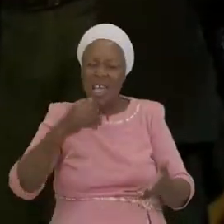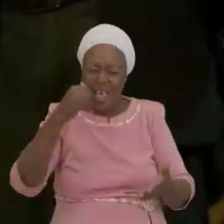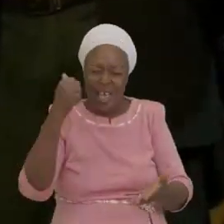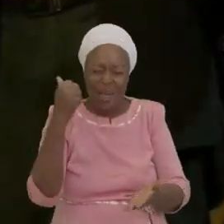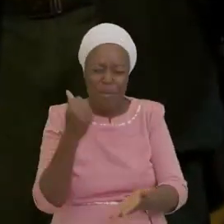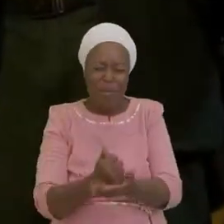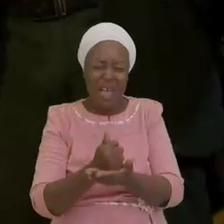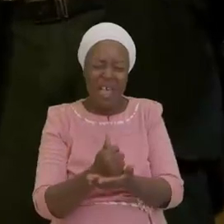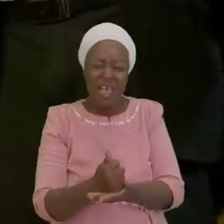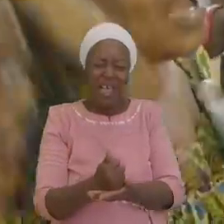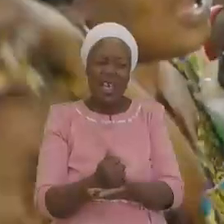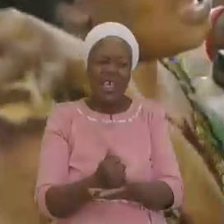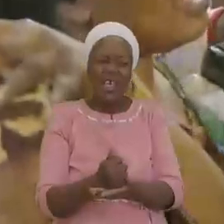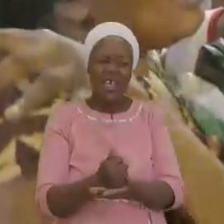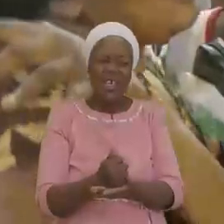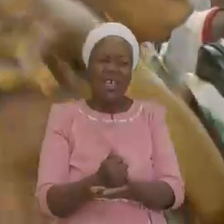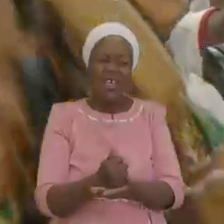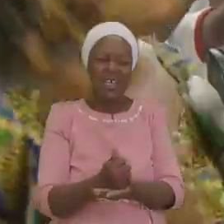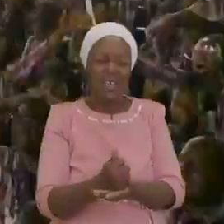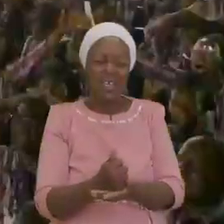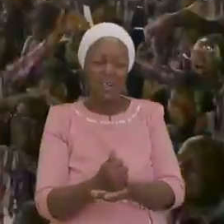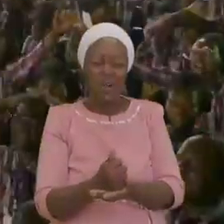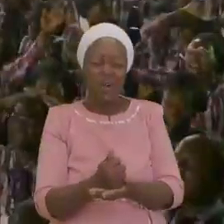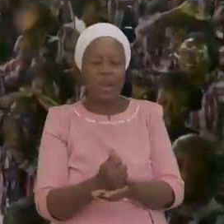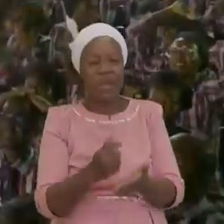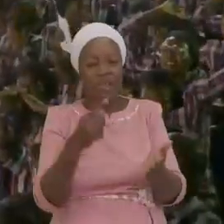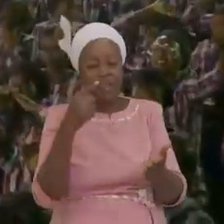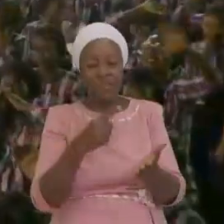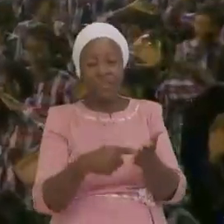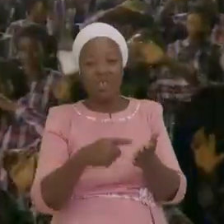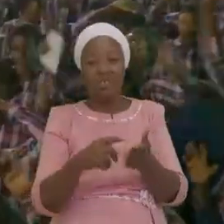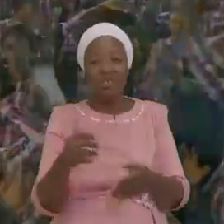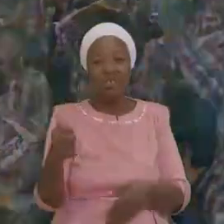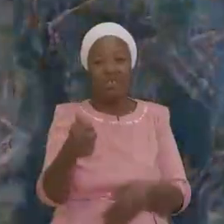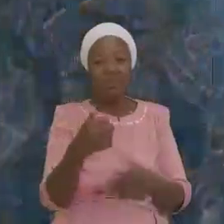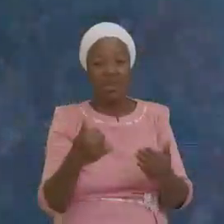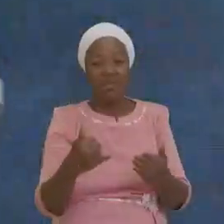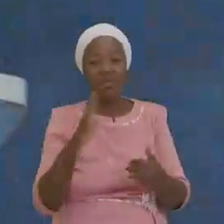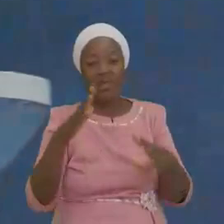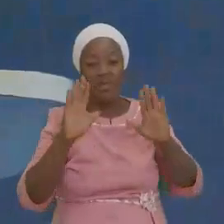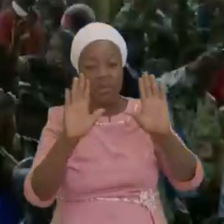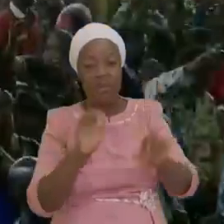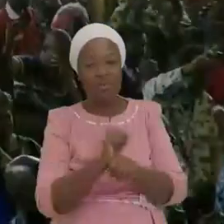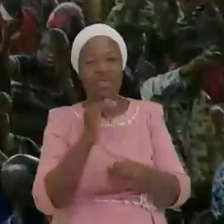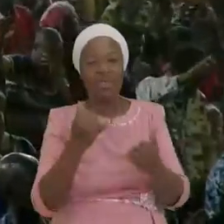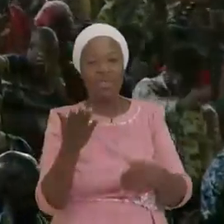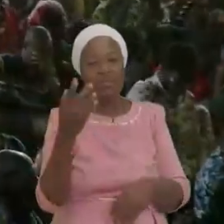Amen. Check yourself. Your miracle is now there with you.